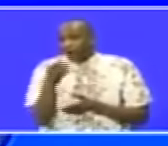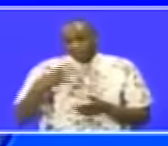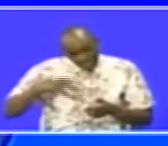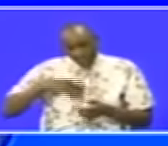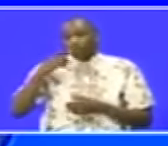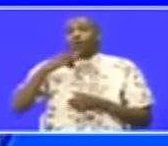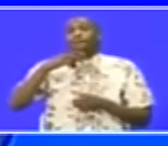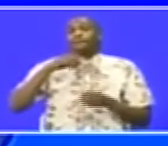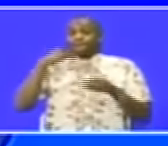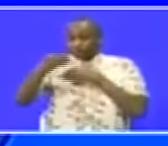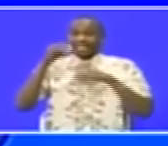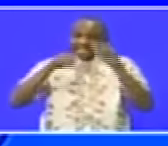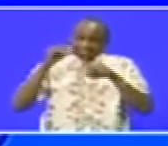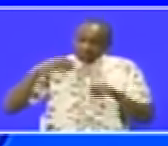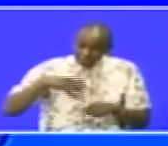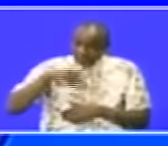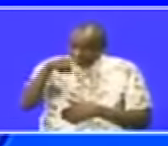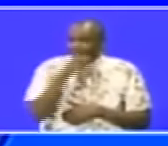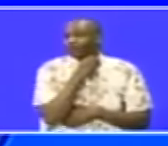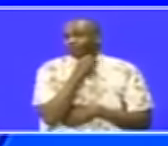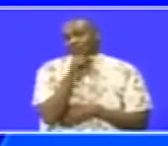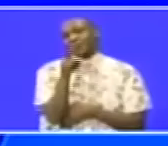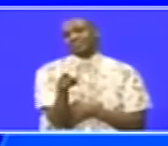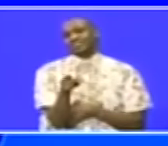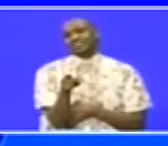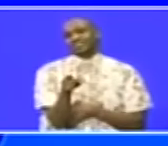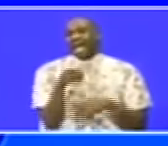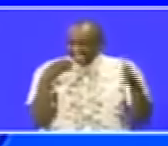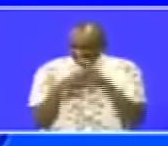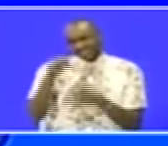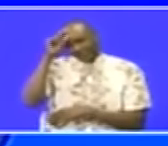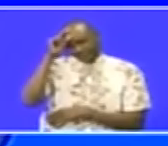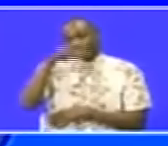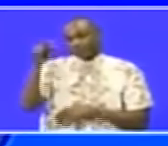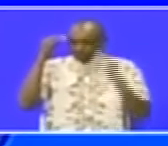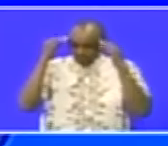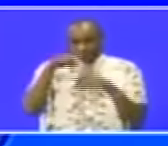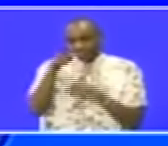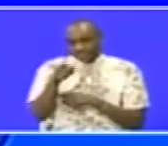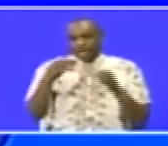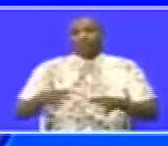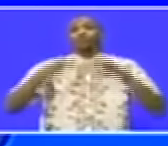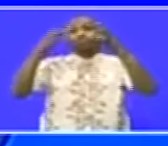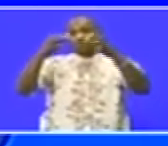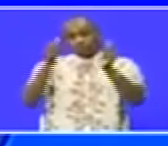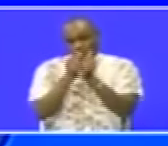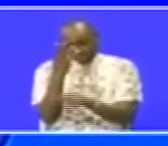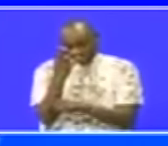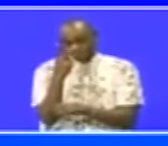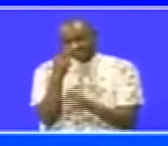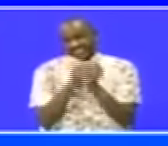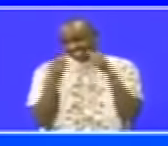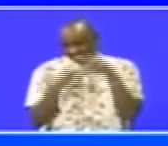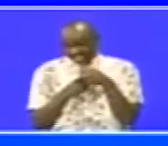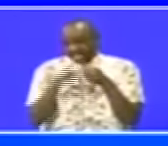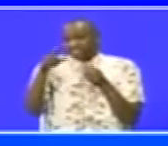of the 2007-2008 post-election violence against the government has been postponed to the 14th of April 2016. The